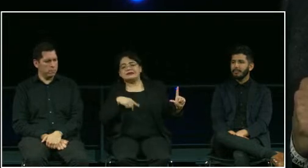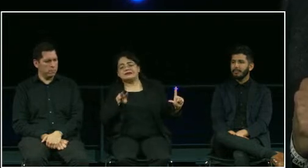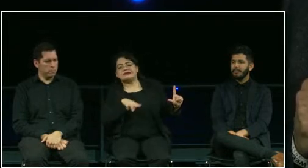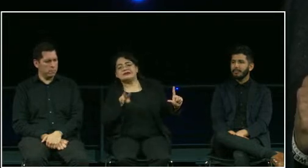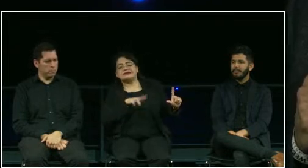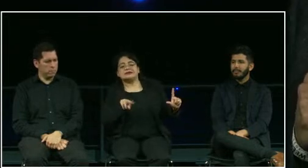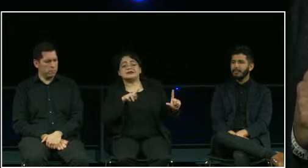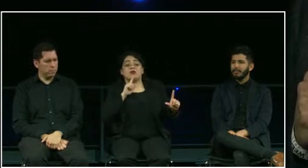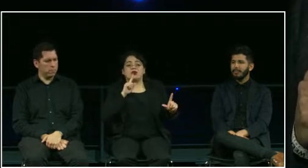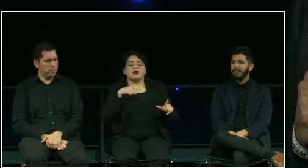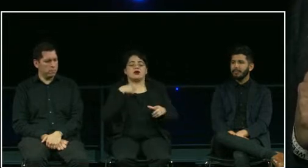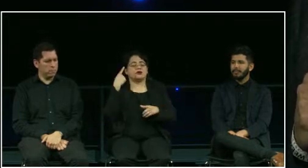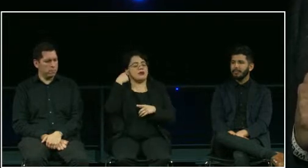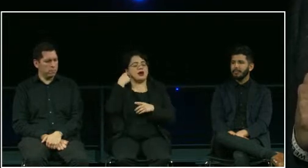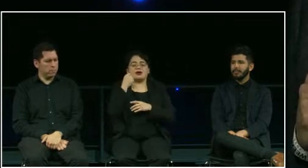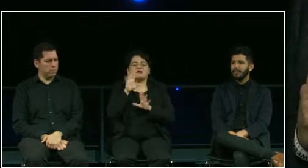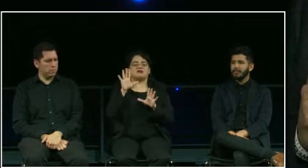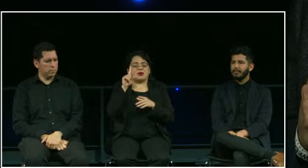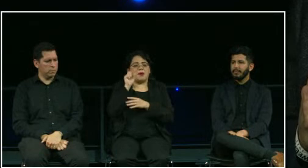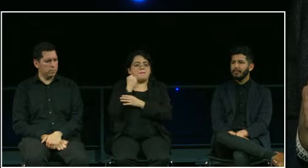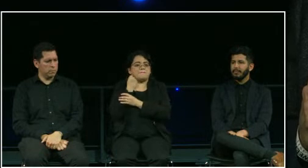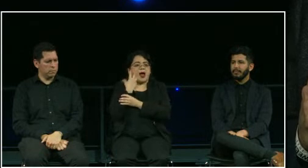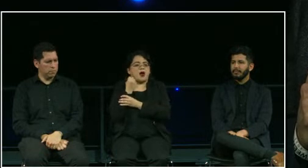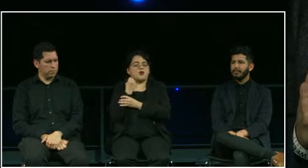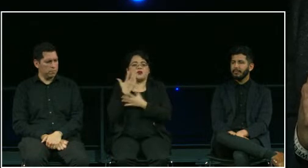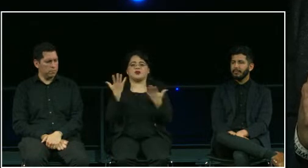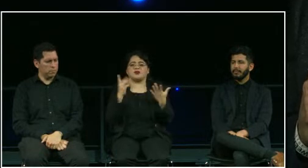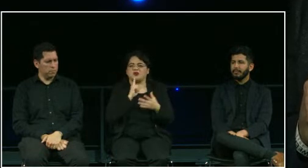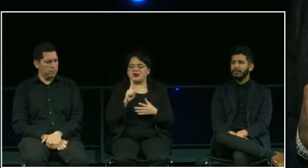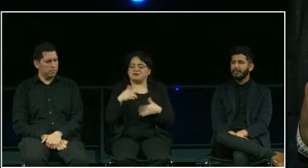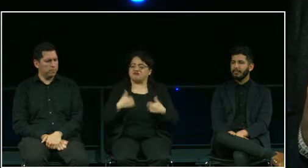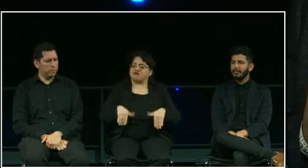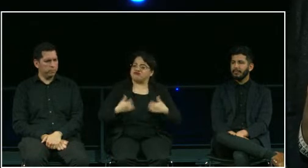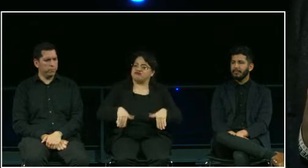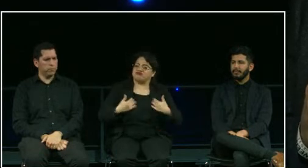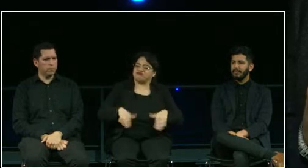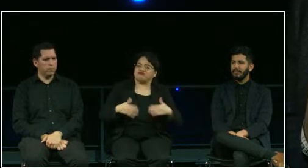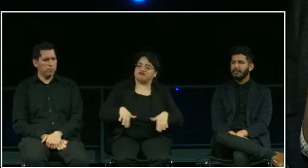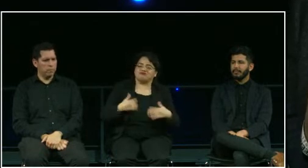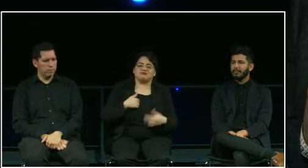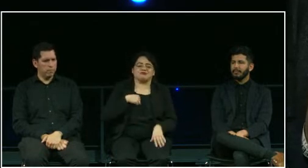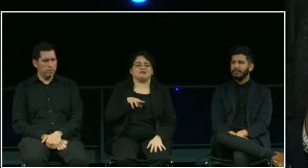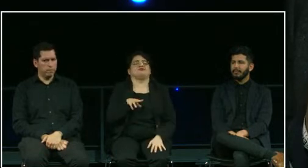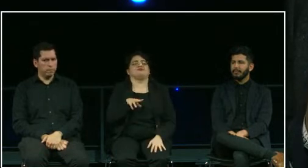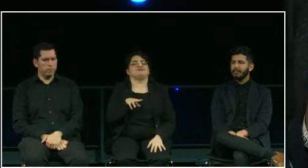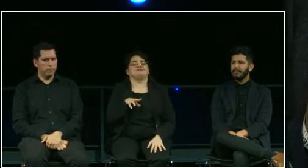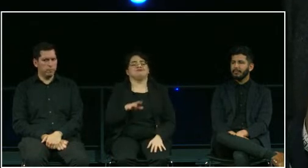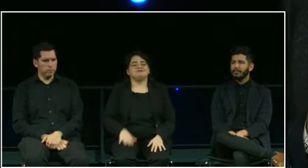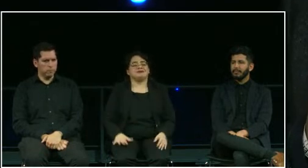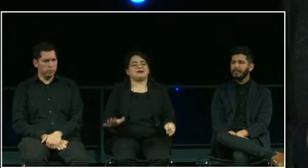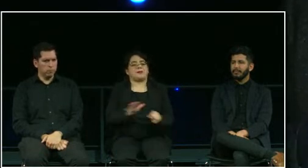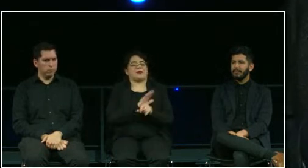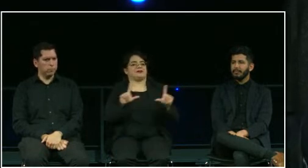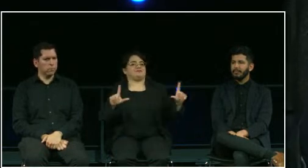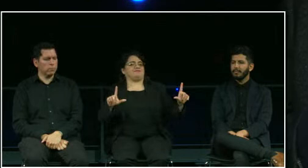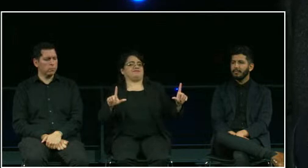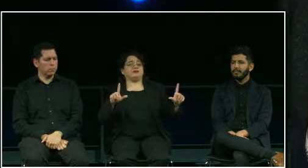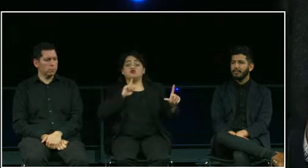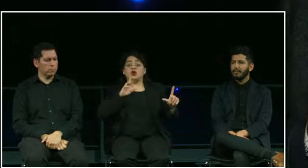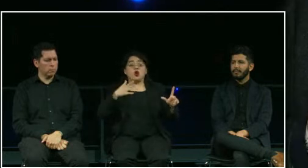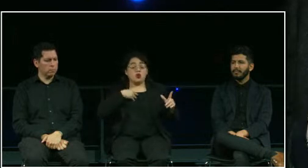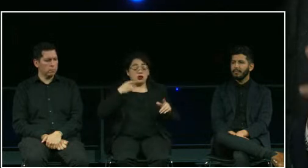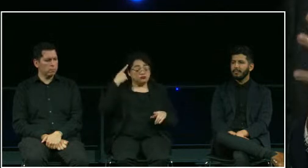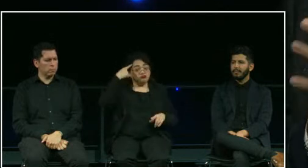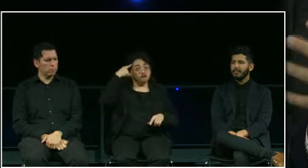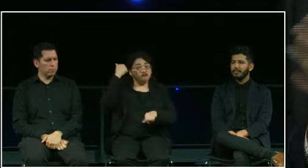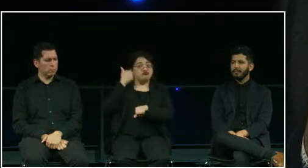I was like blown away, frankly. And I was always amazed at like whatever we would come